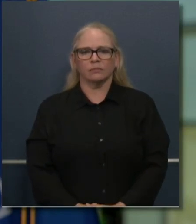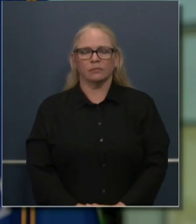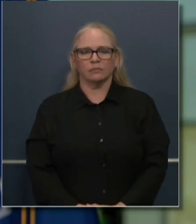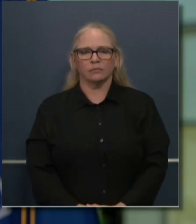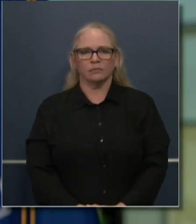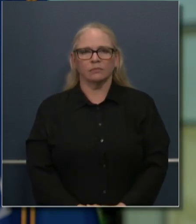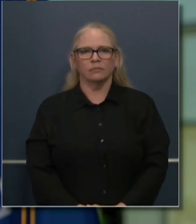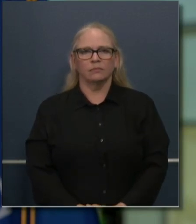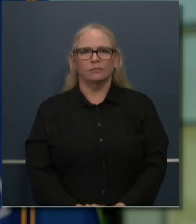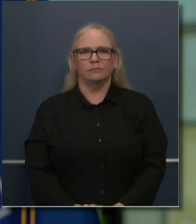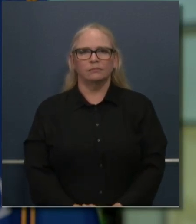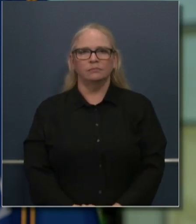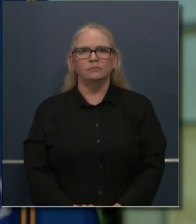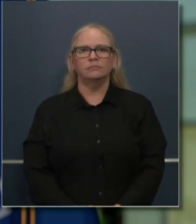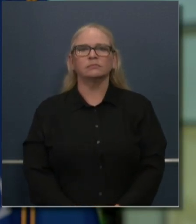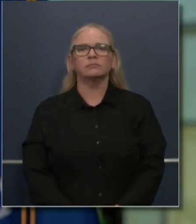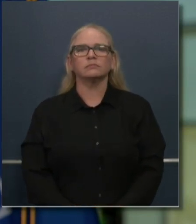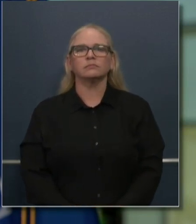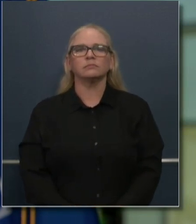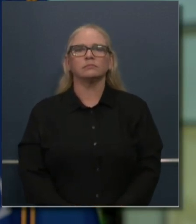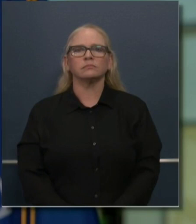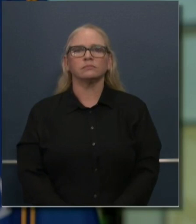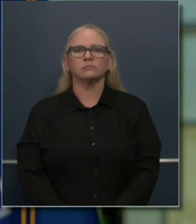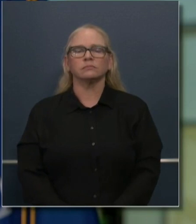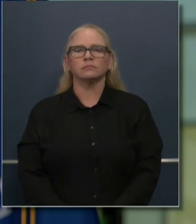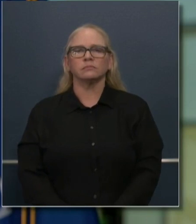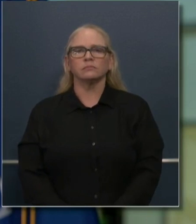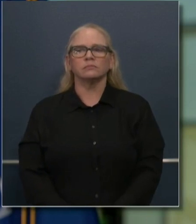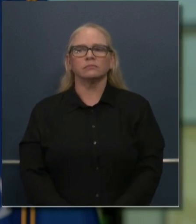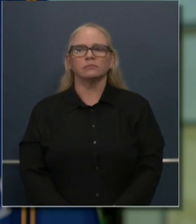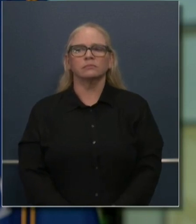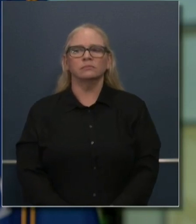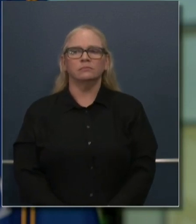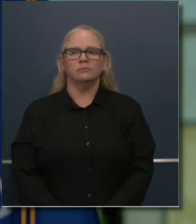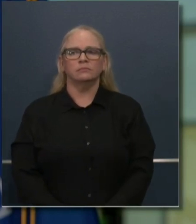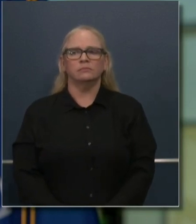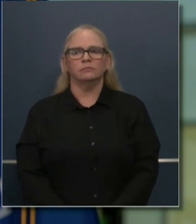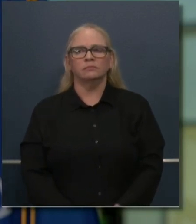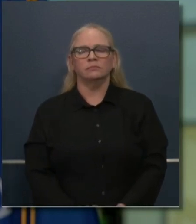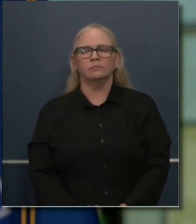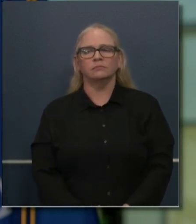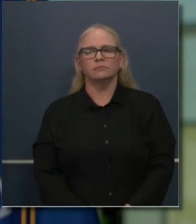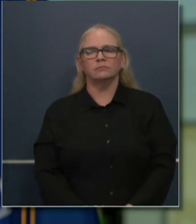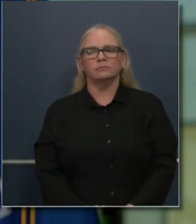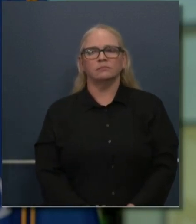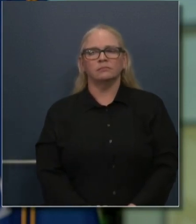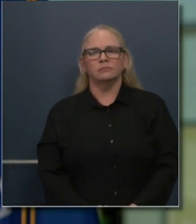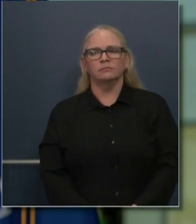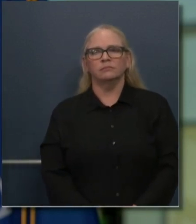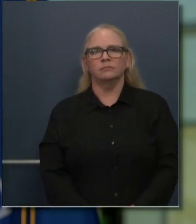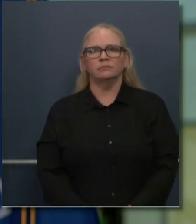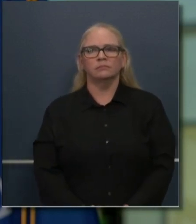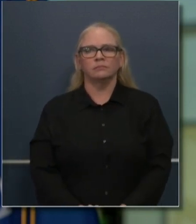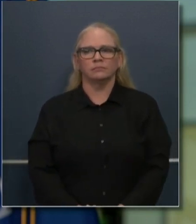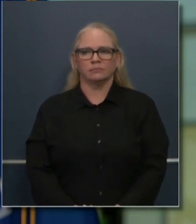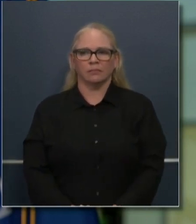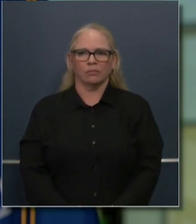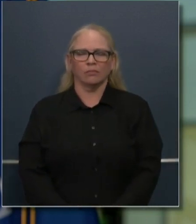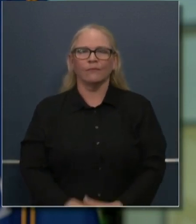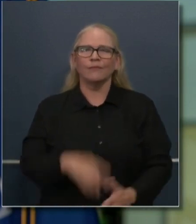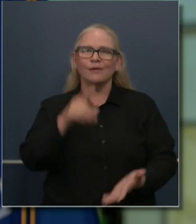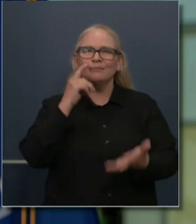Hi, Governor. You acknowledged the other day that people are on the edge of a cliff and there's this looming eviction crisis with